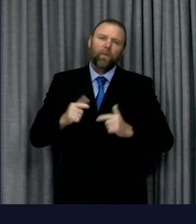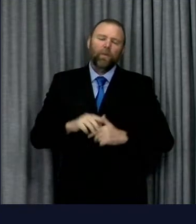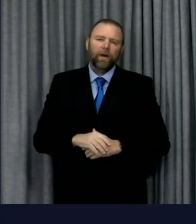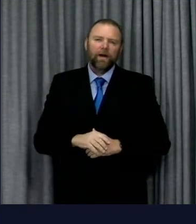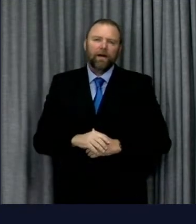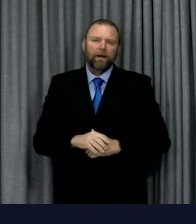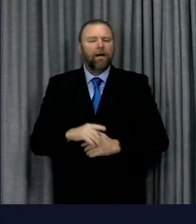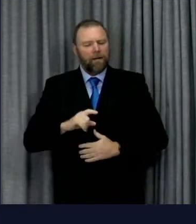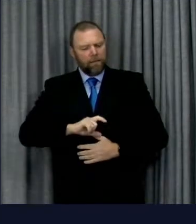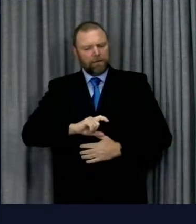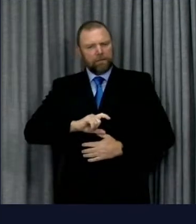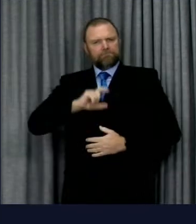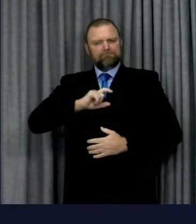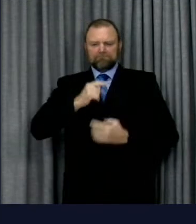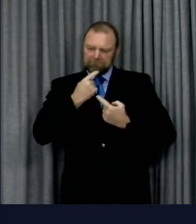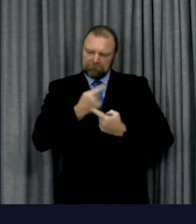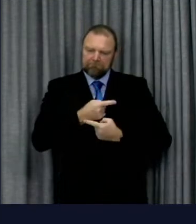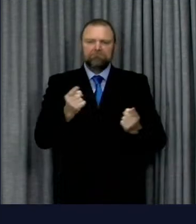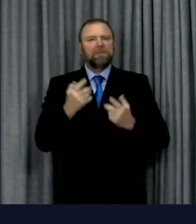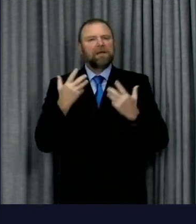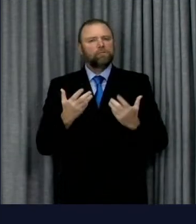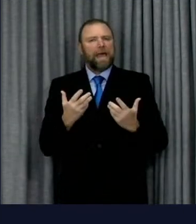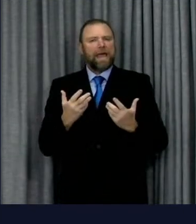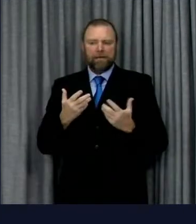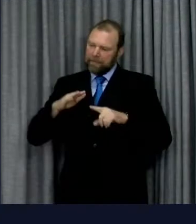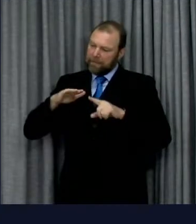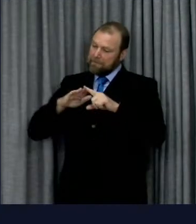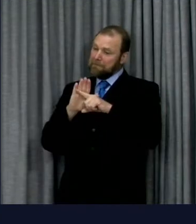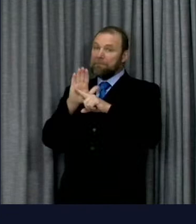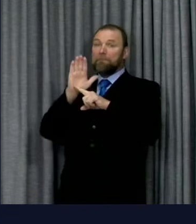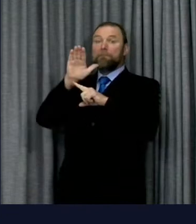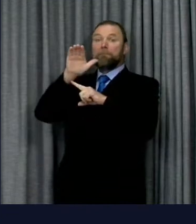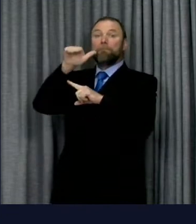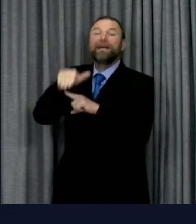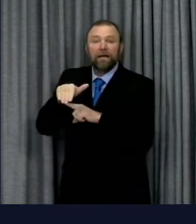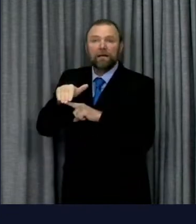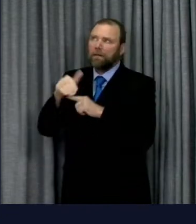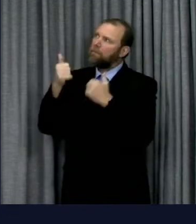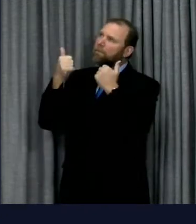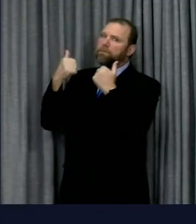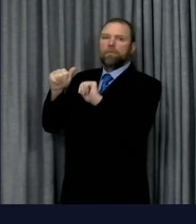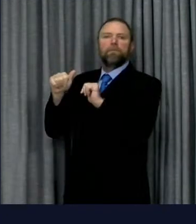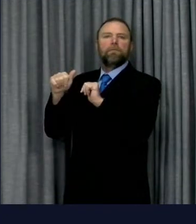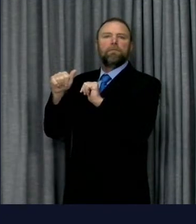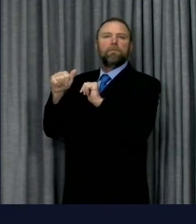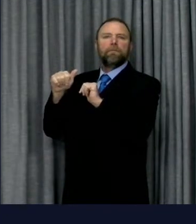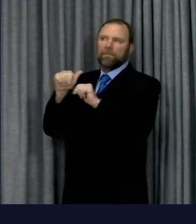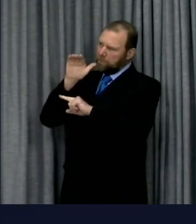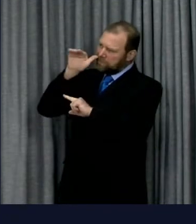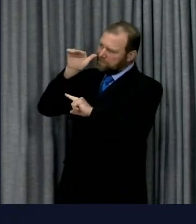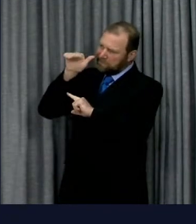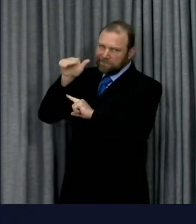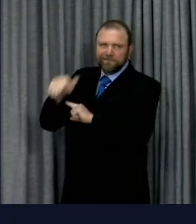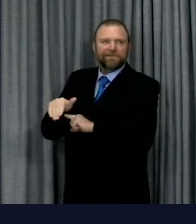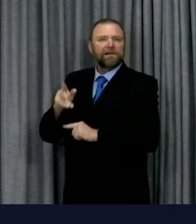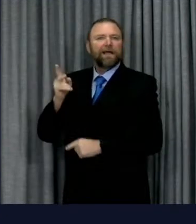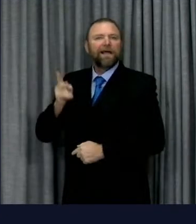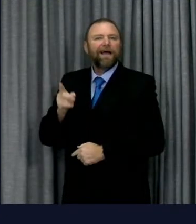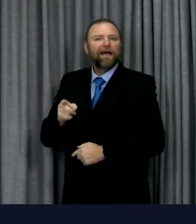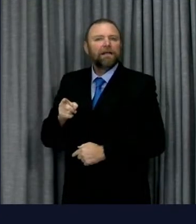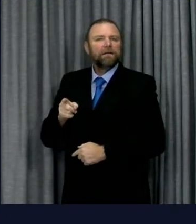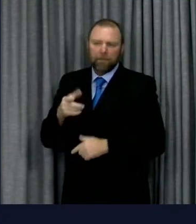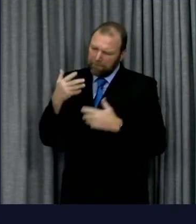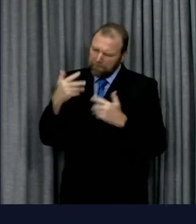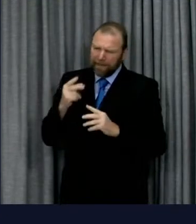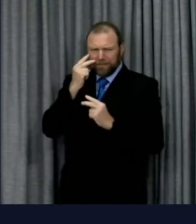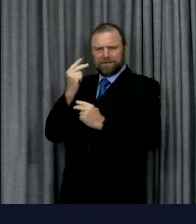today that we have passed this peak of the Omicron wave and the incredibly high levels of infection we've seen